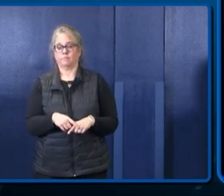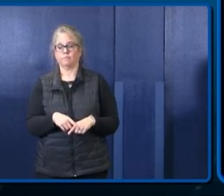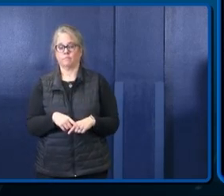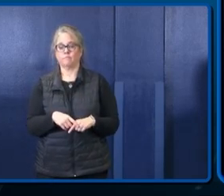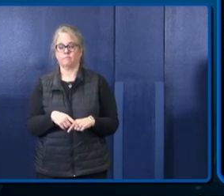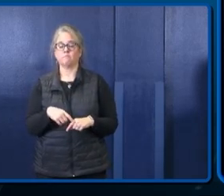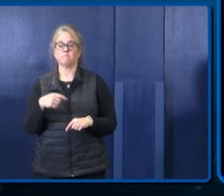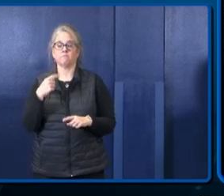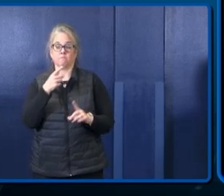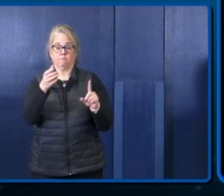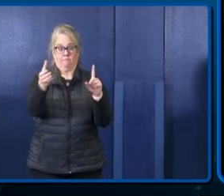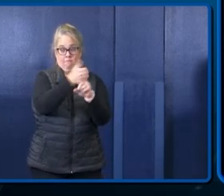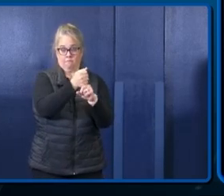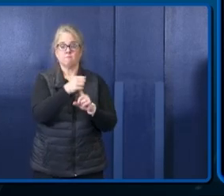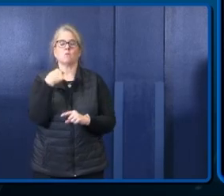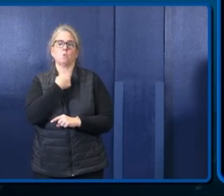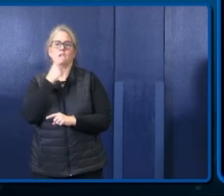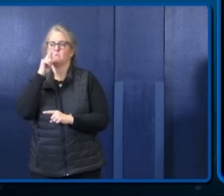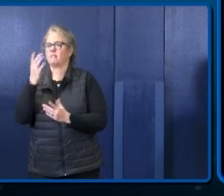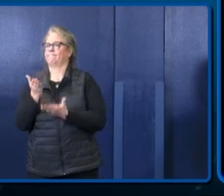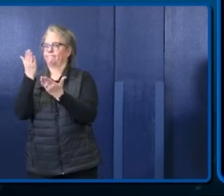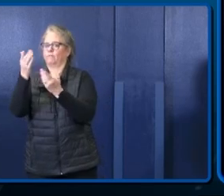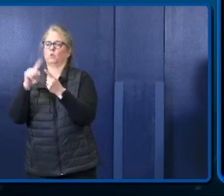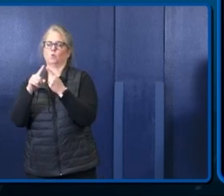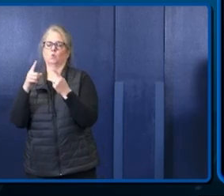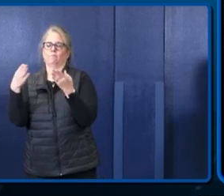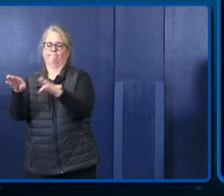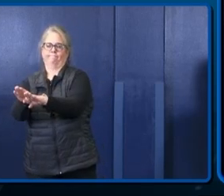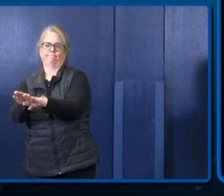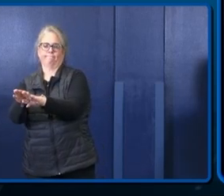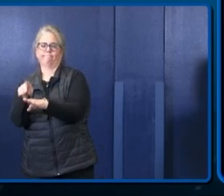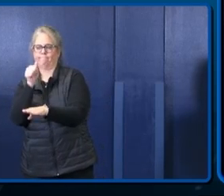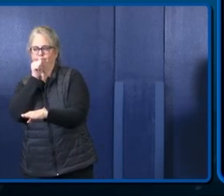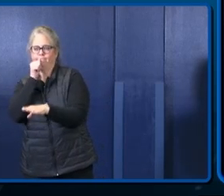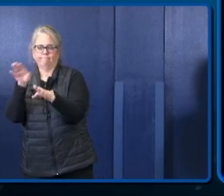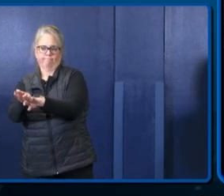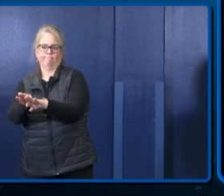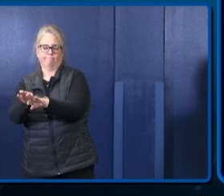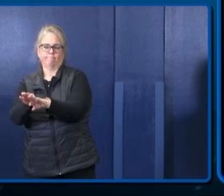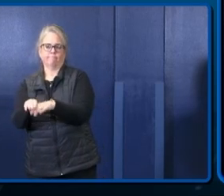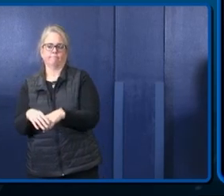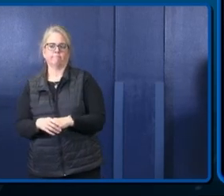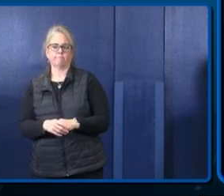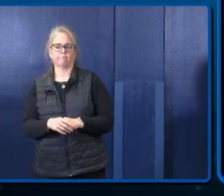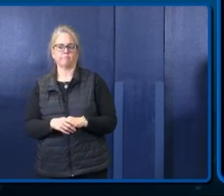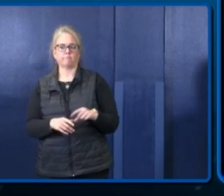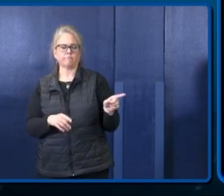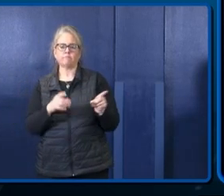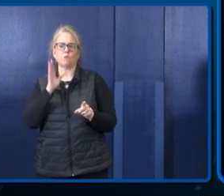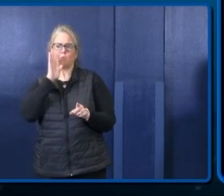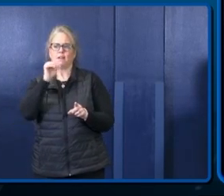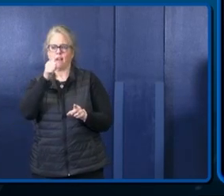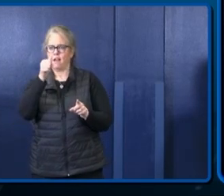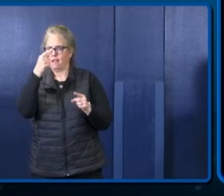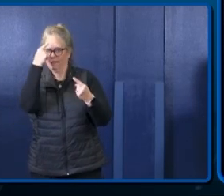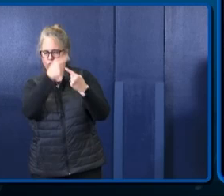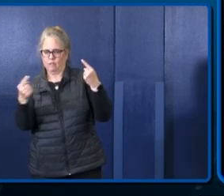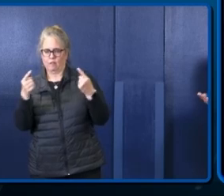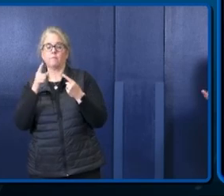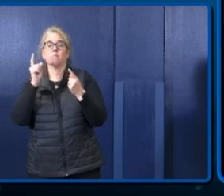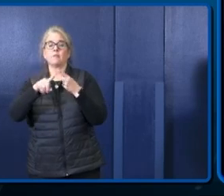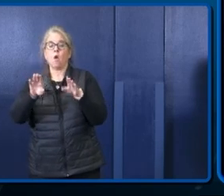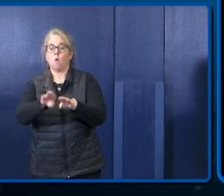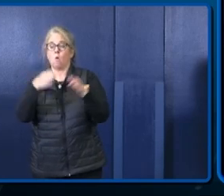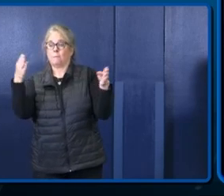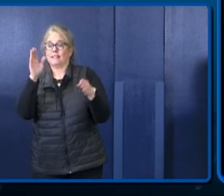sealed. We don't object to it being unsealed at the appropriate time. We also want to make sure that we communicate with victims so that they know what's in it before